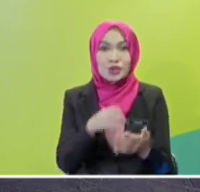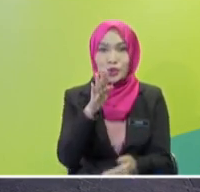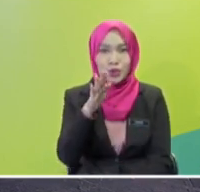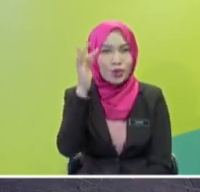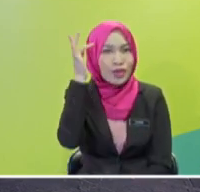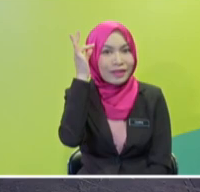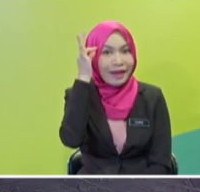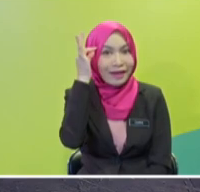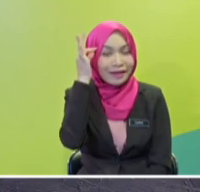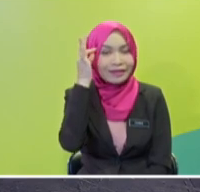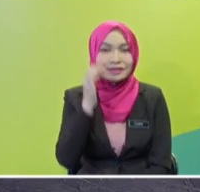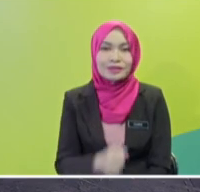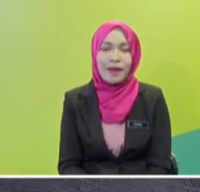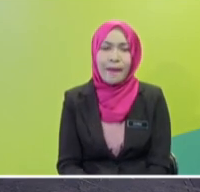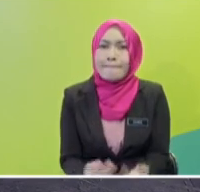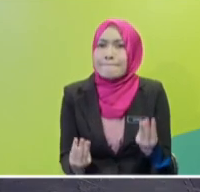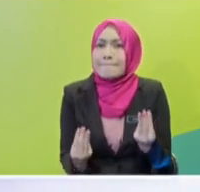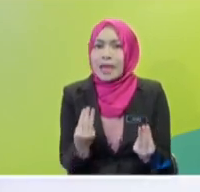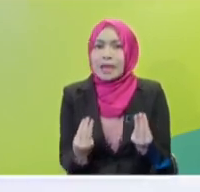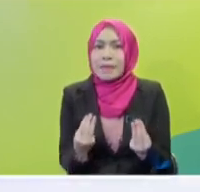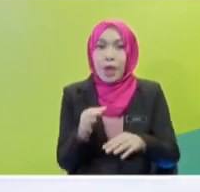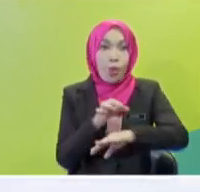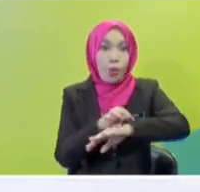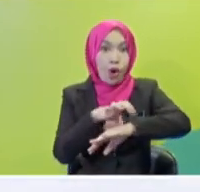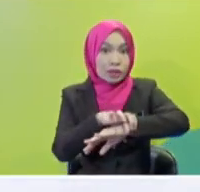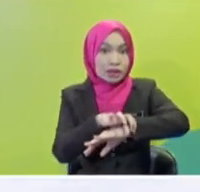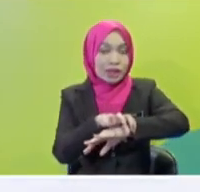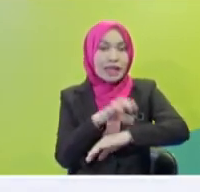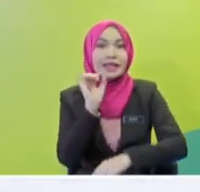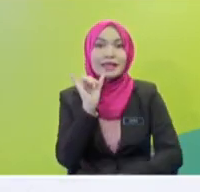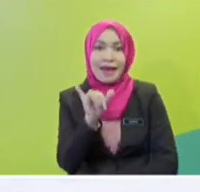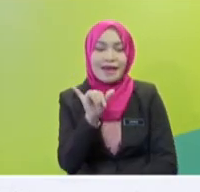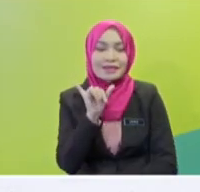Maybe... Watch? Yes, you're right, Sean.